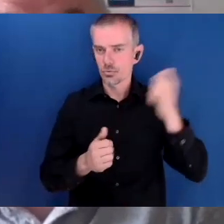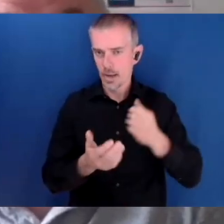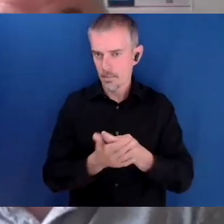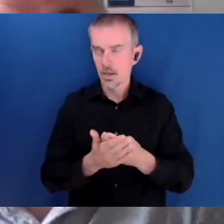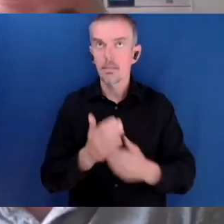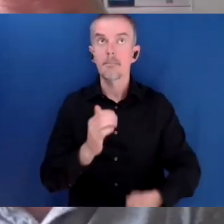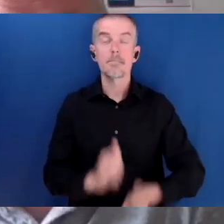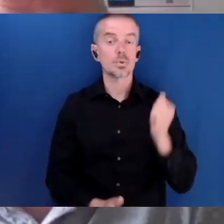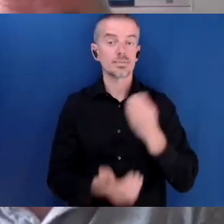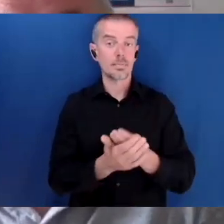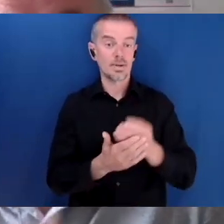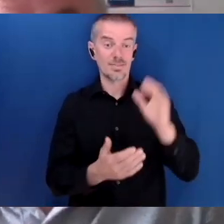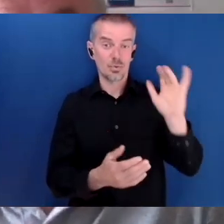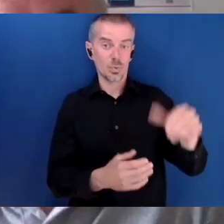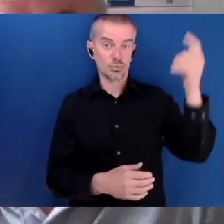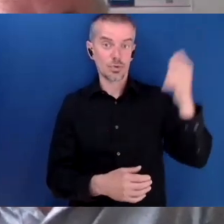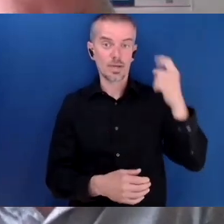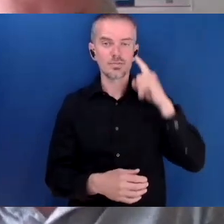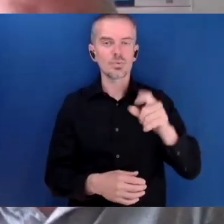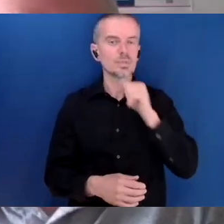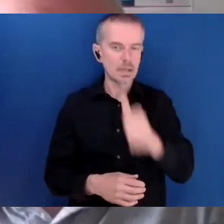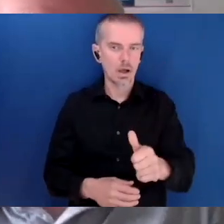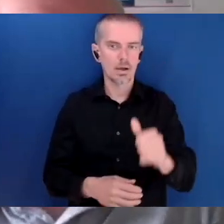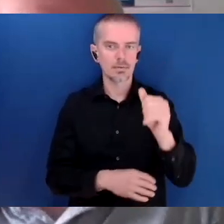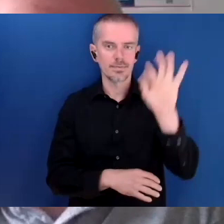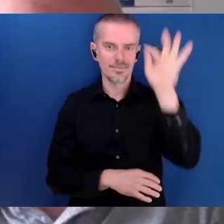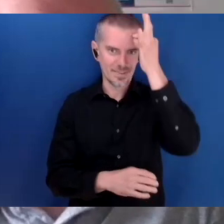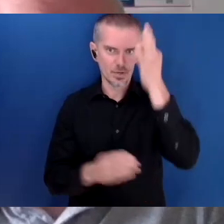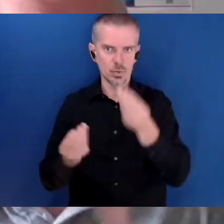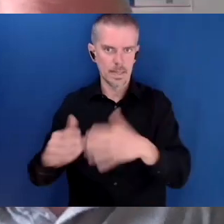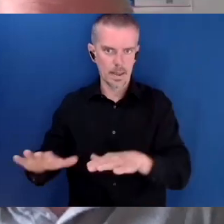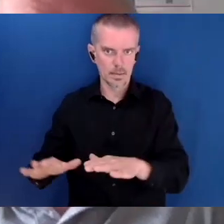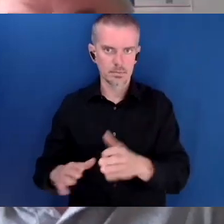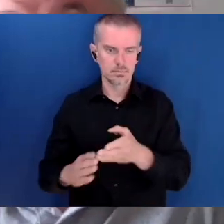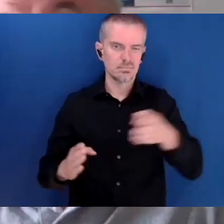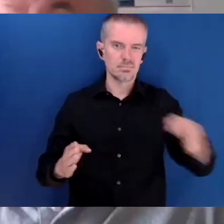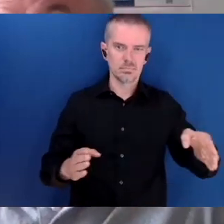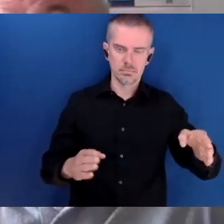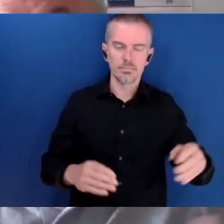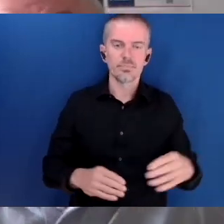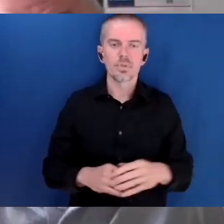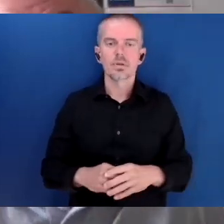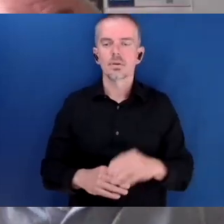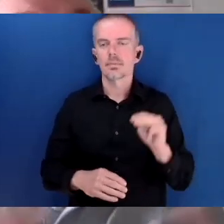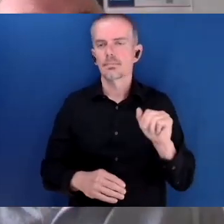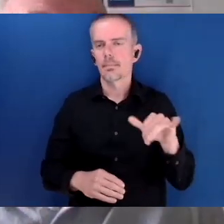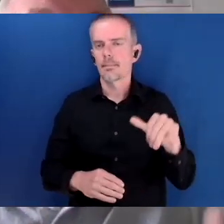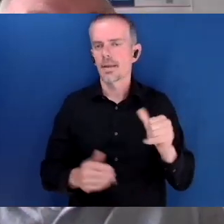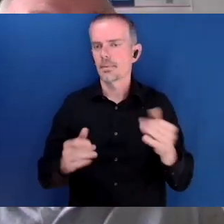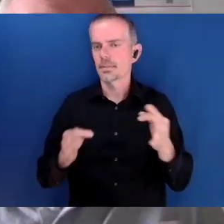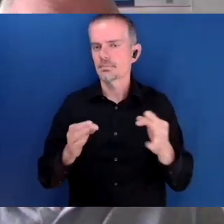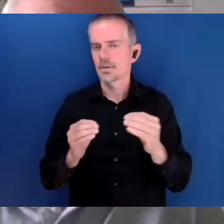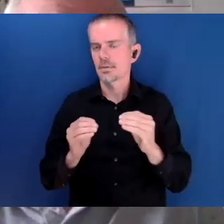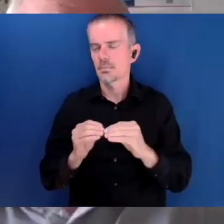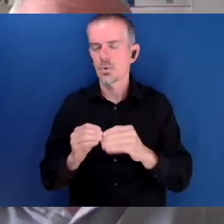of the federal lands. Maya might talk about it a little bit more, but in terms of the National Forest System, we also